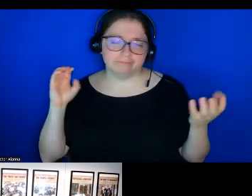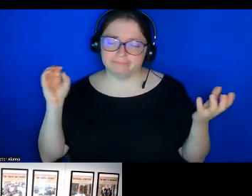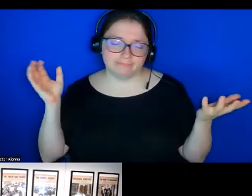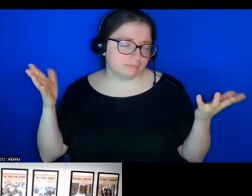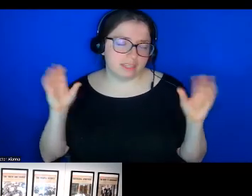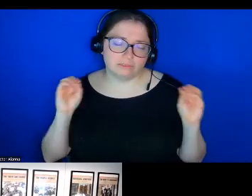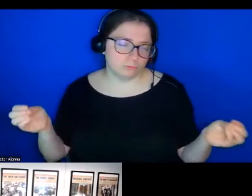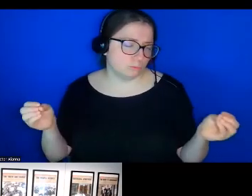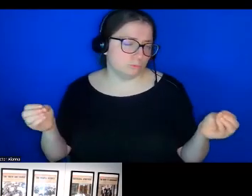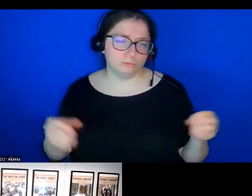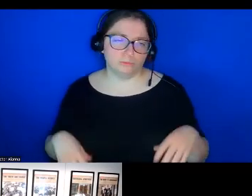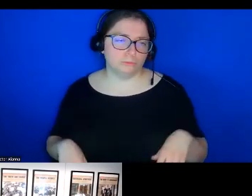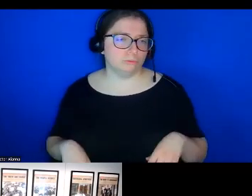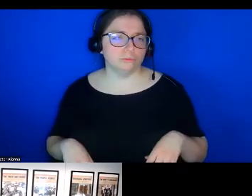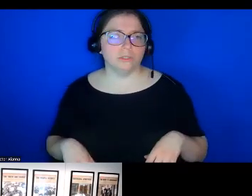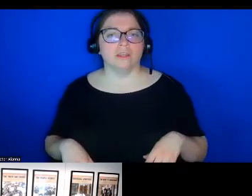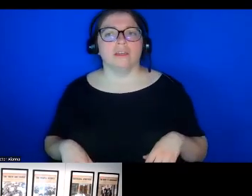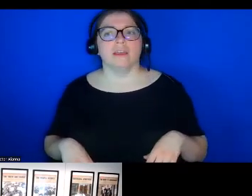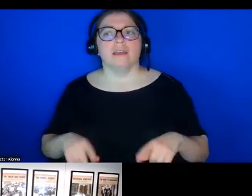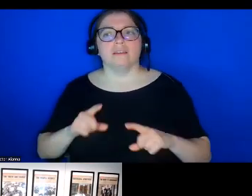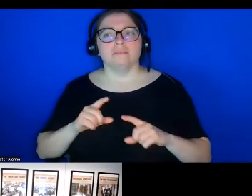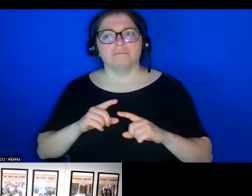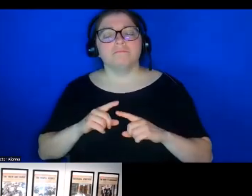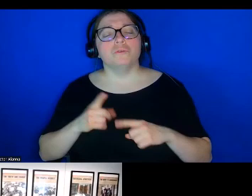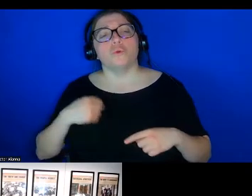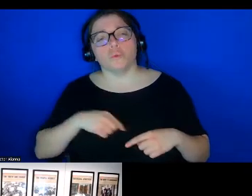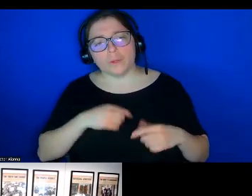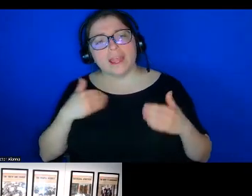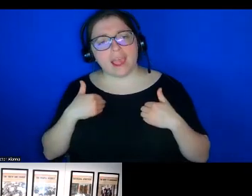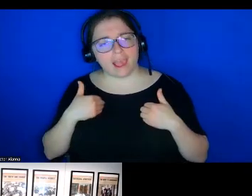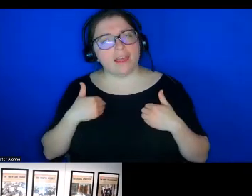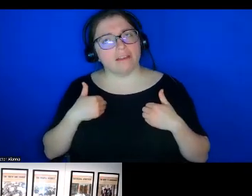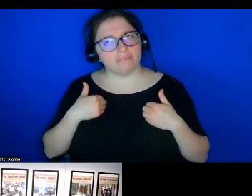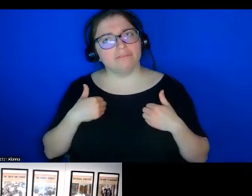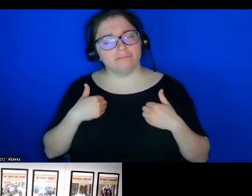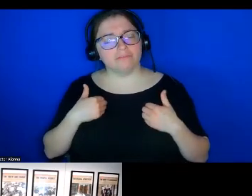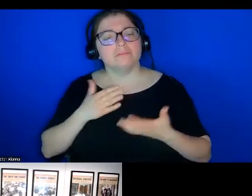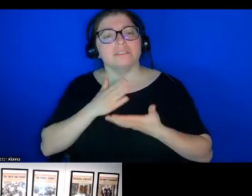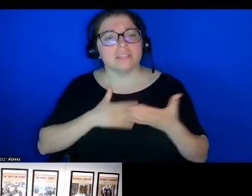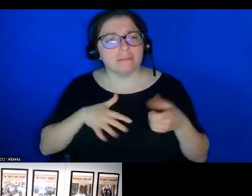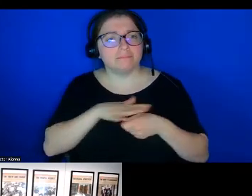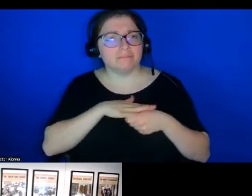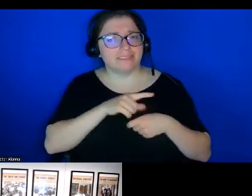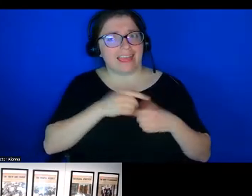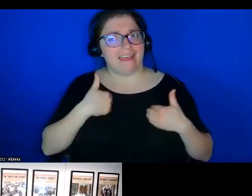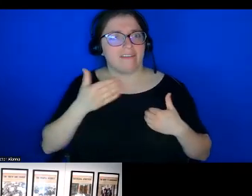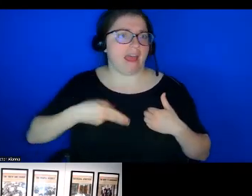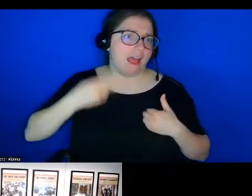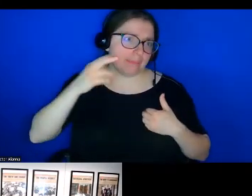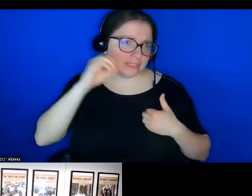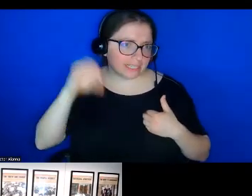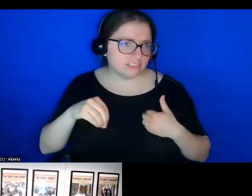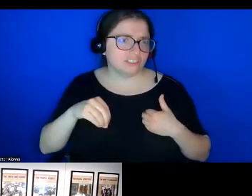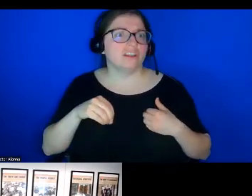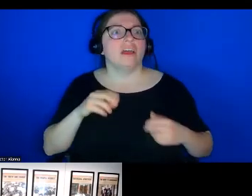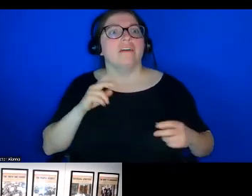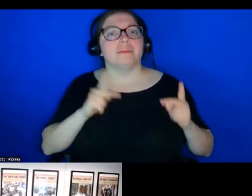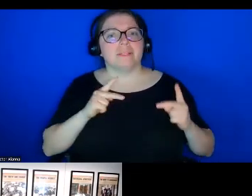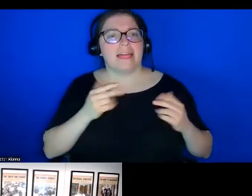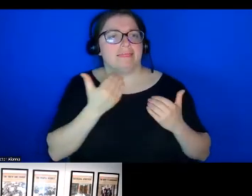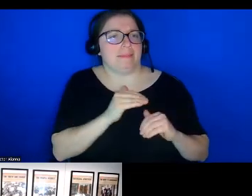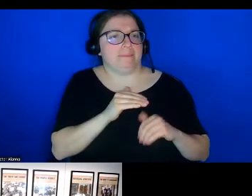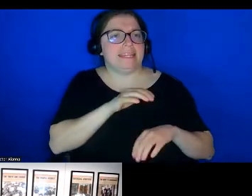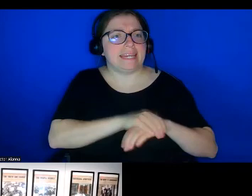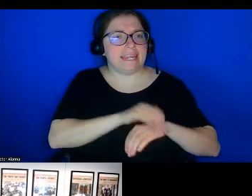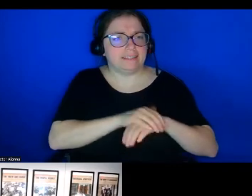neighborhoods we definitely need to do outreach to we're looking at neighborhoods with a high proportion of people who are limited english proficient